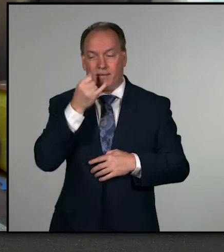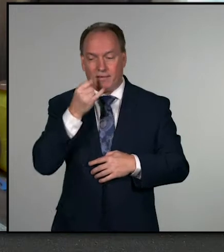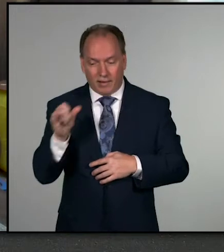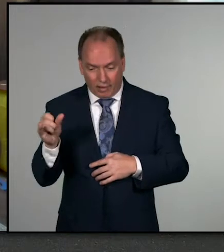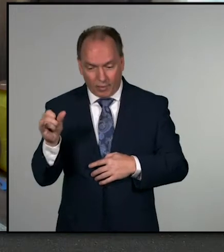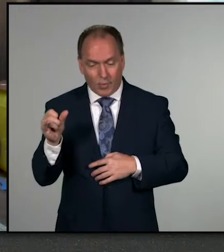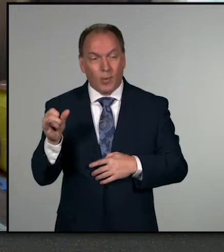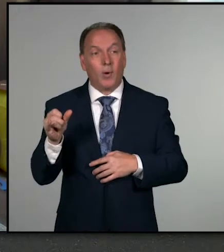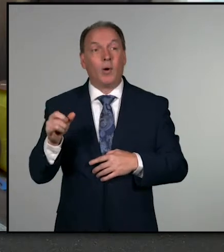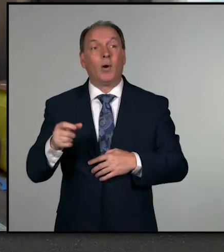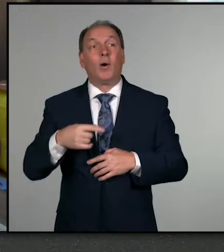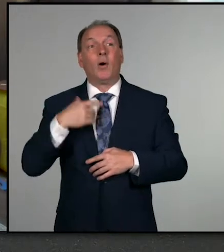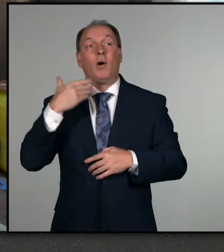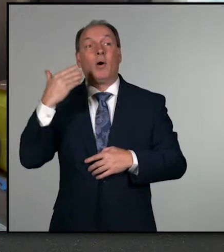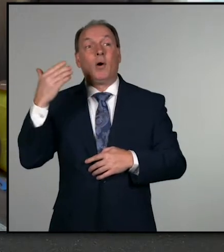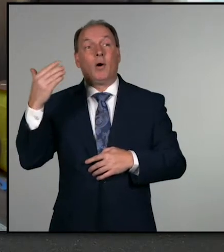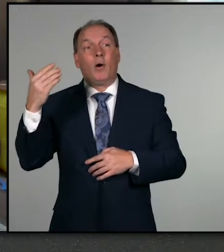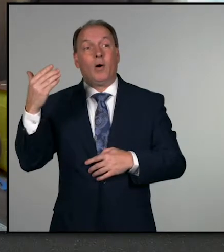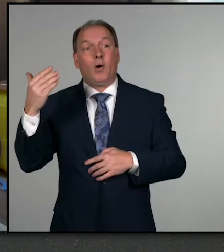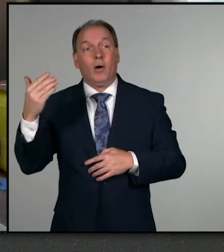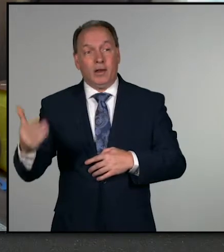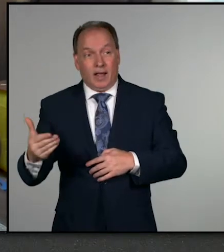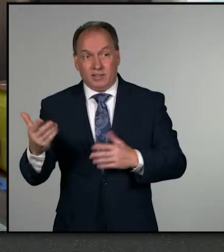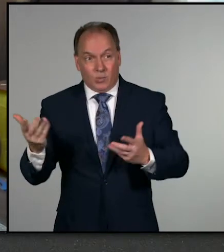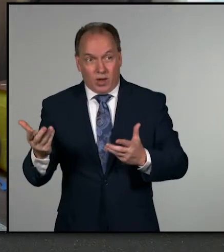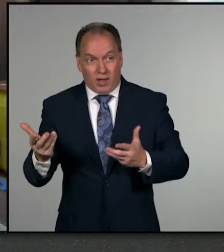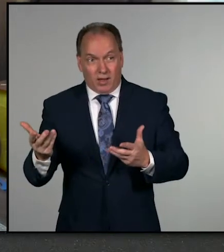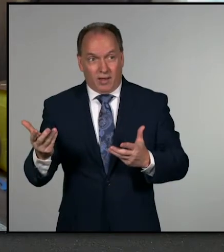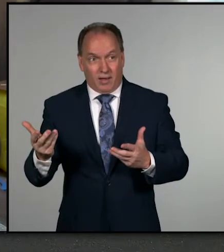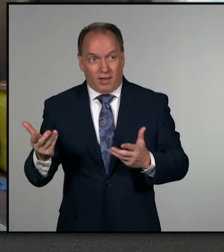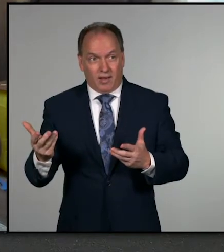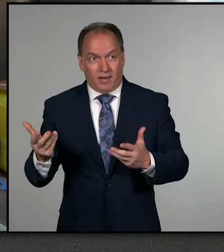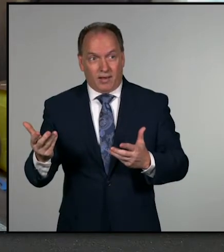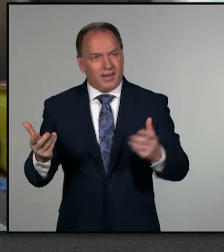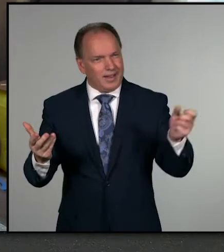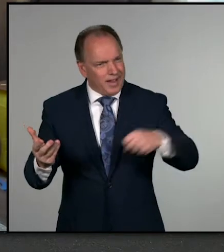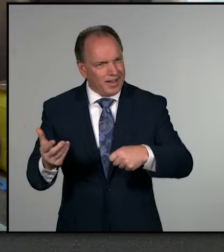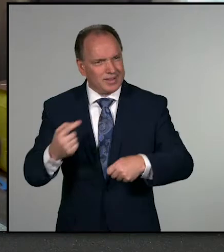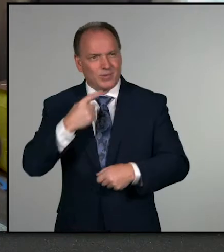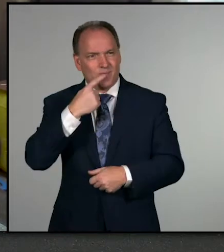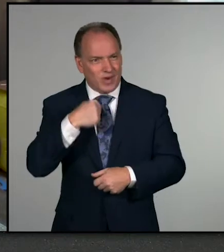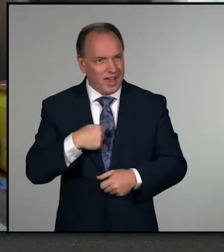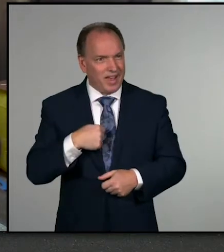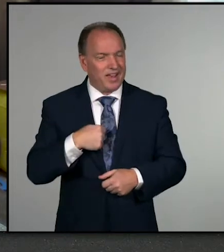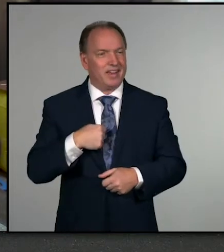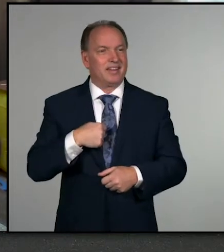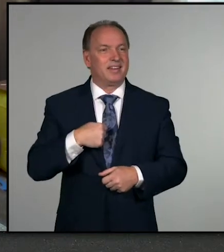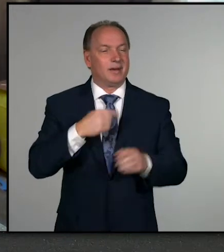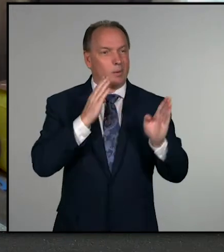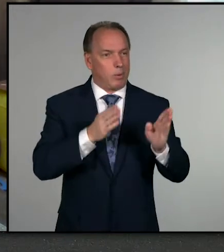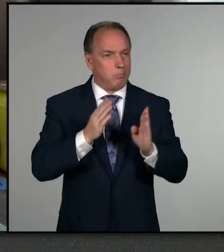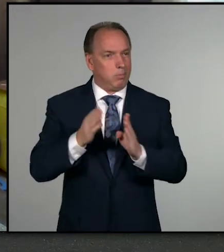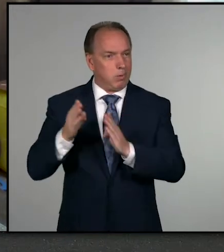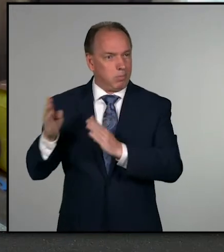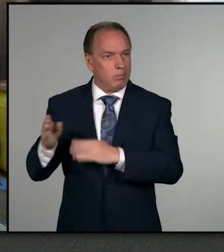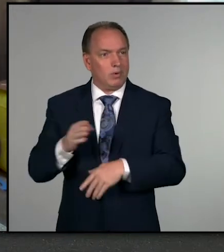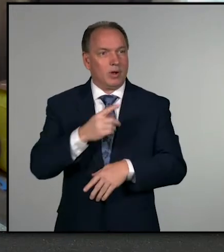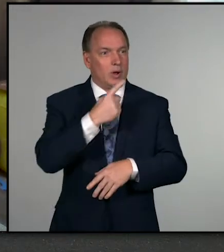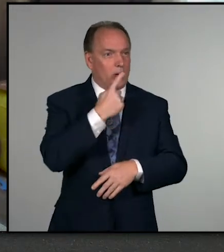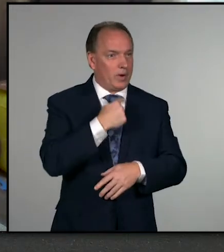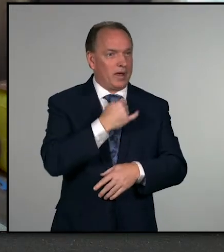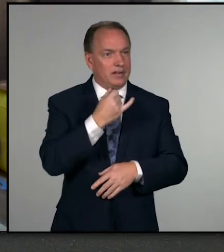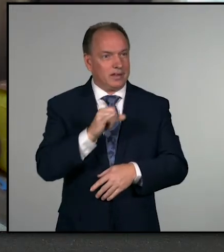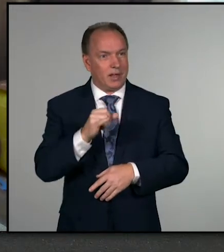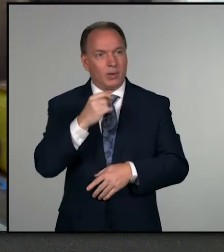red, yellow. Do you know what would come next? Red. Yes, the pattern color that I started